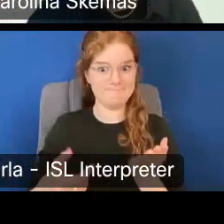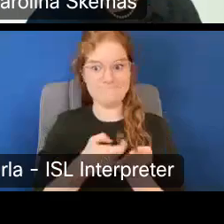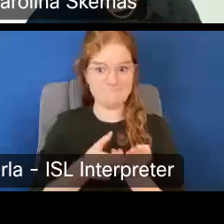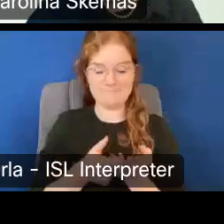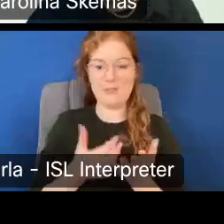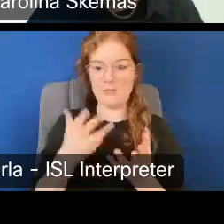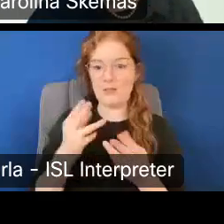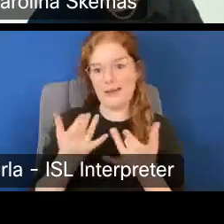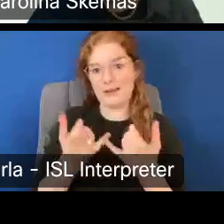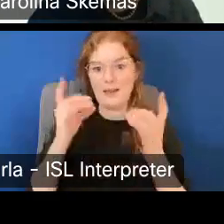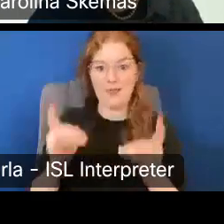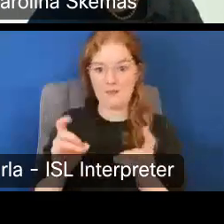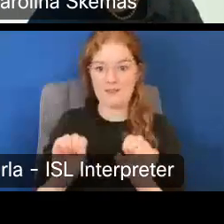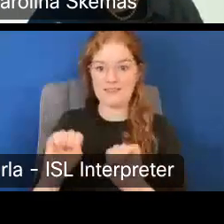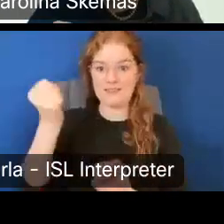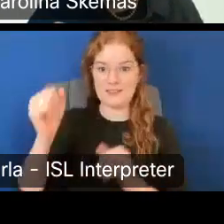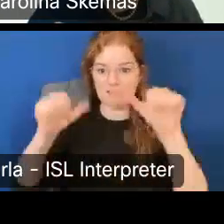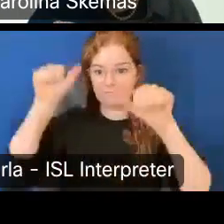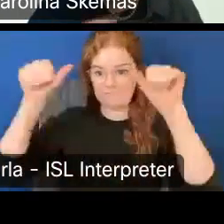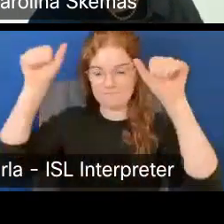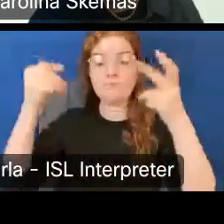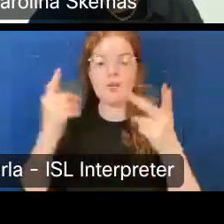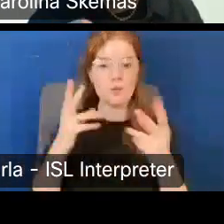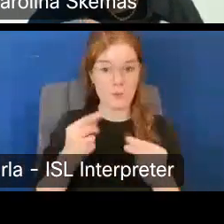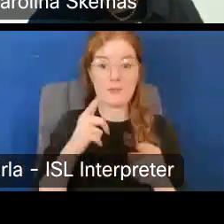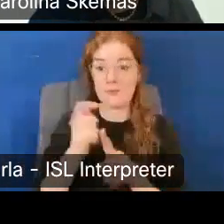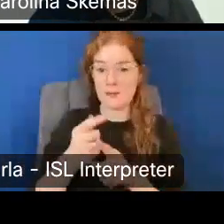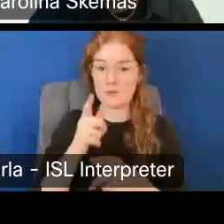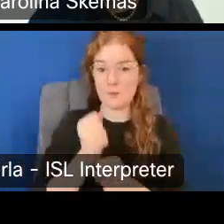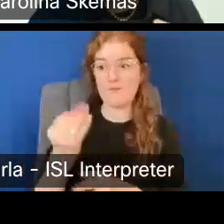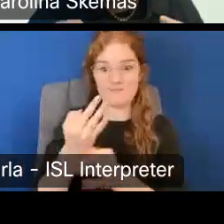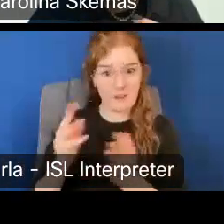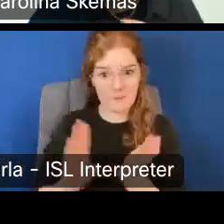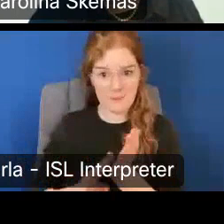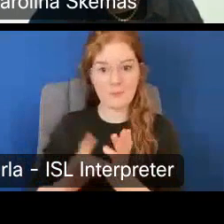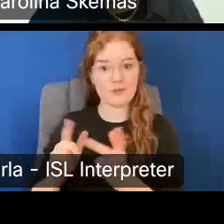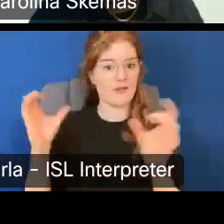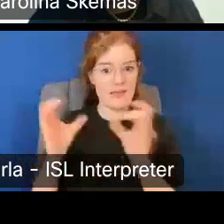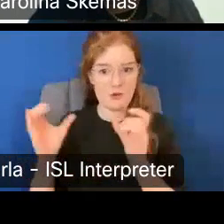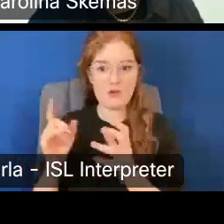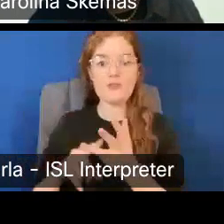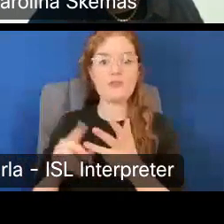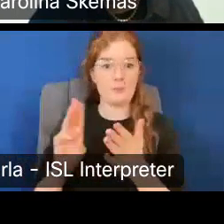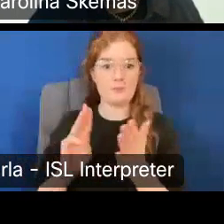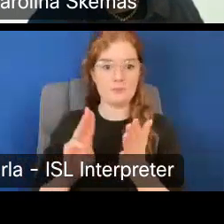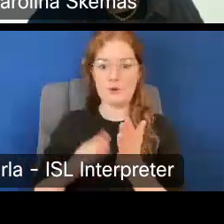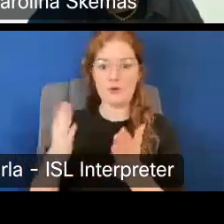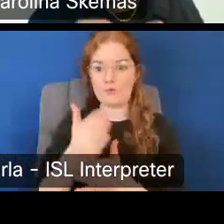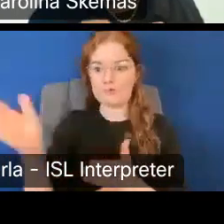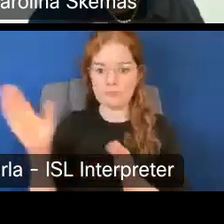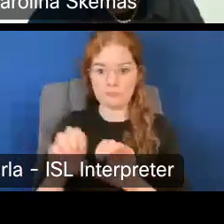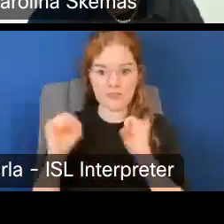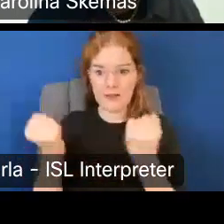senior citizens, we're also talking about family members, caregivers, members of the wider society.